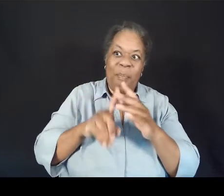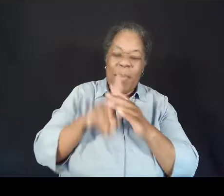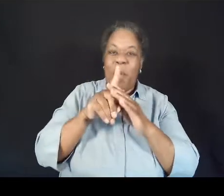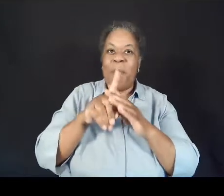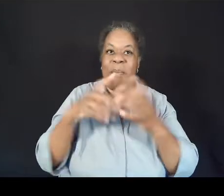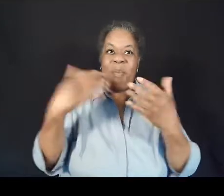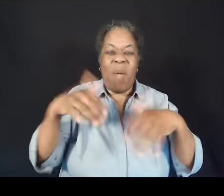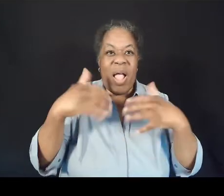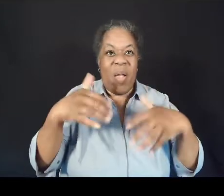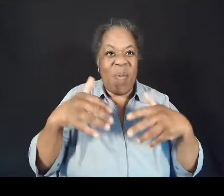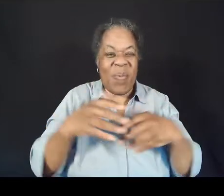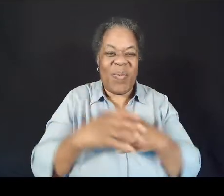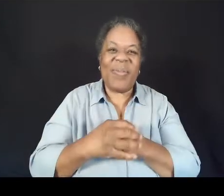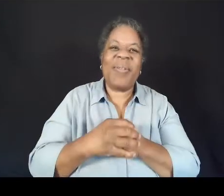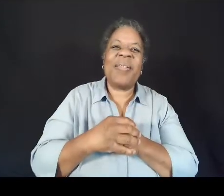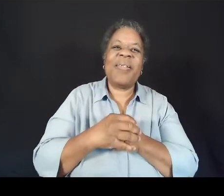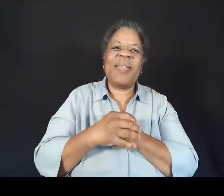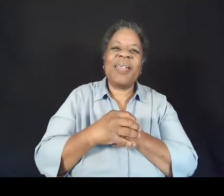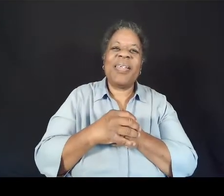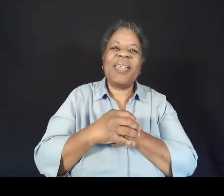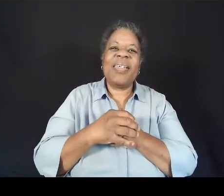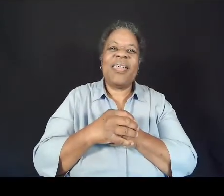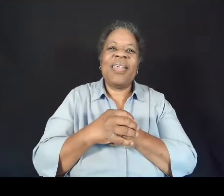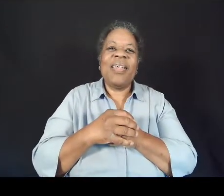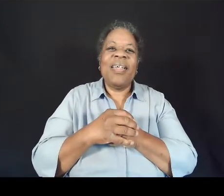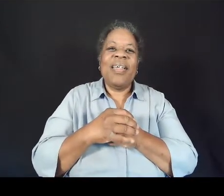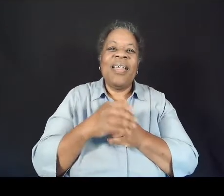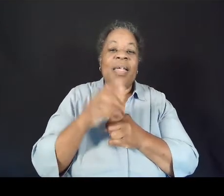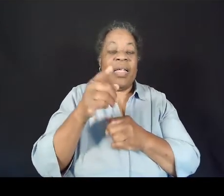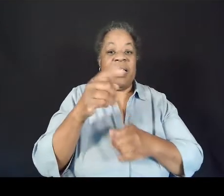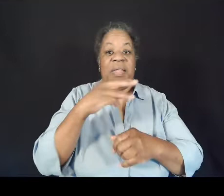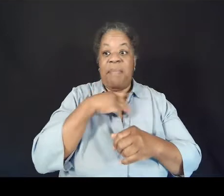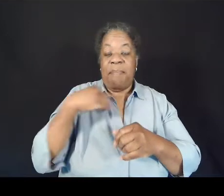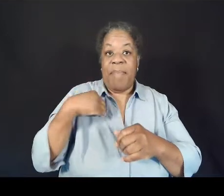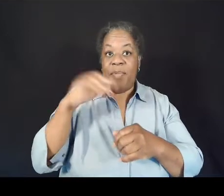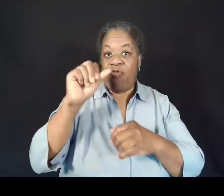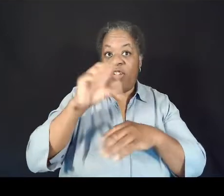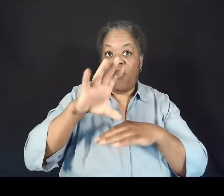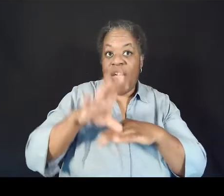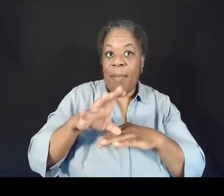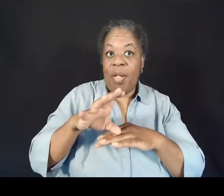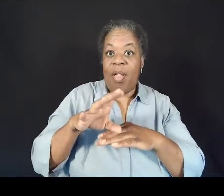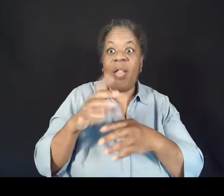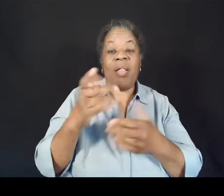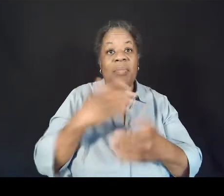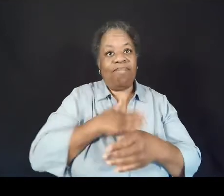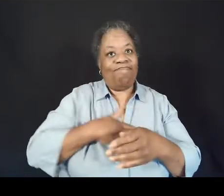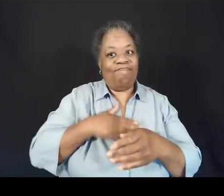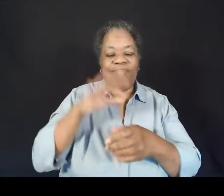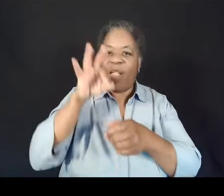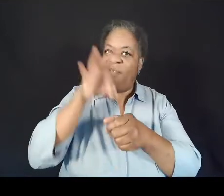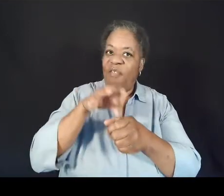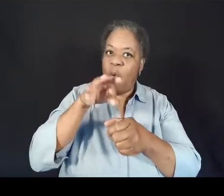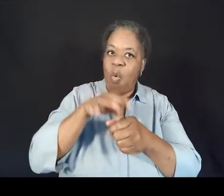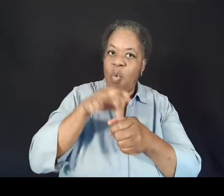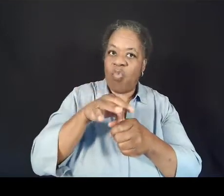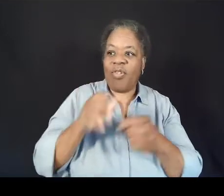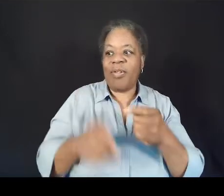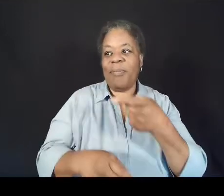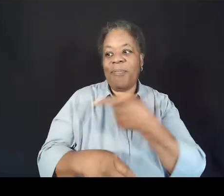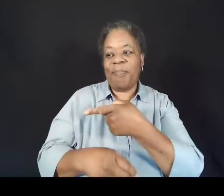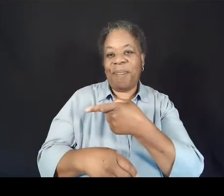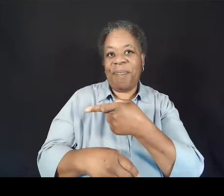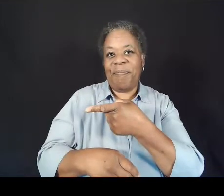well. For those of you guys who are Grace Chapel members, we would love for you to vote on our elected positions and approve the new budget for the upcoming